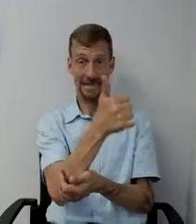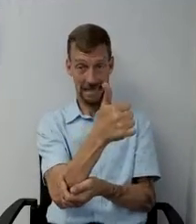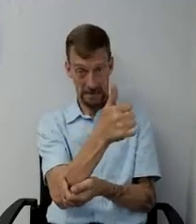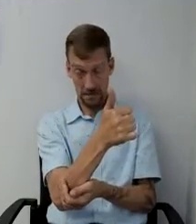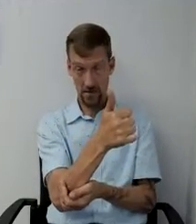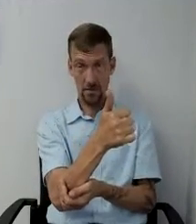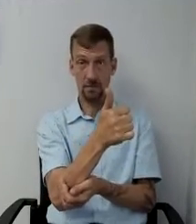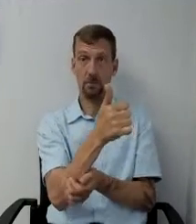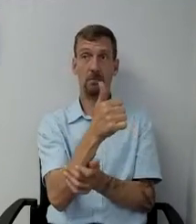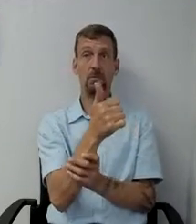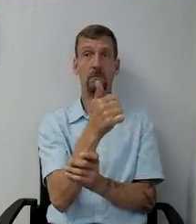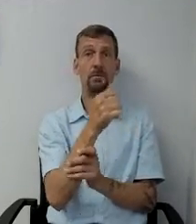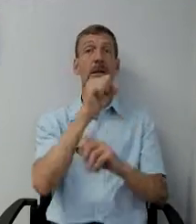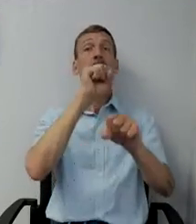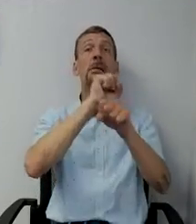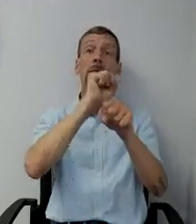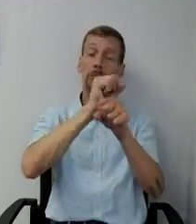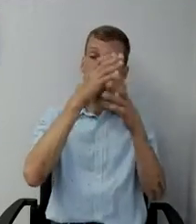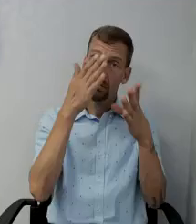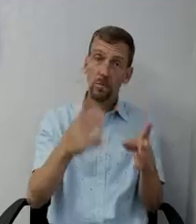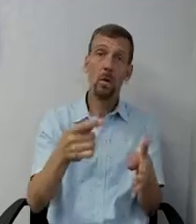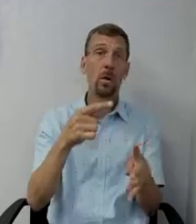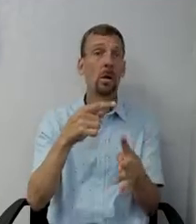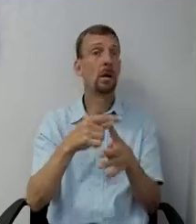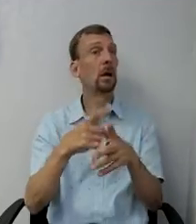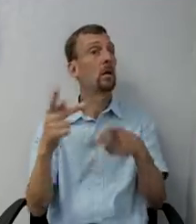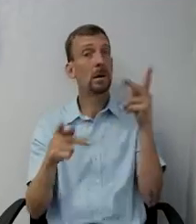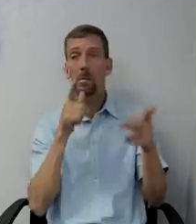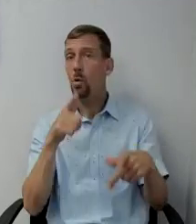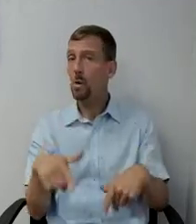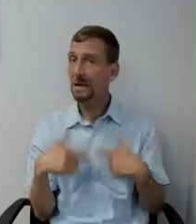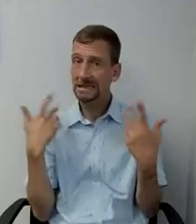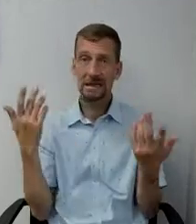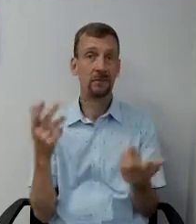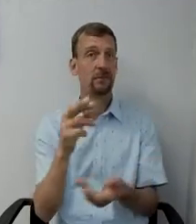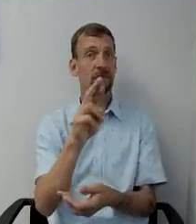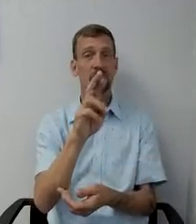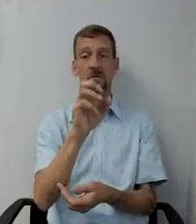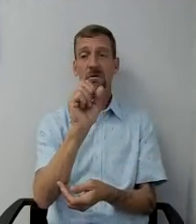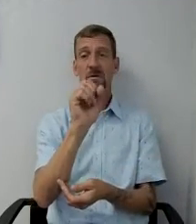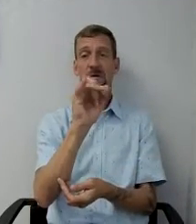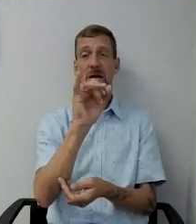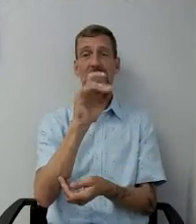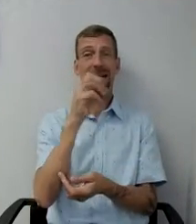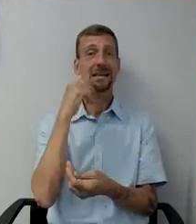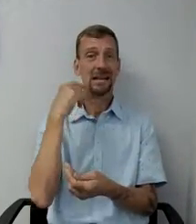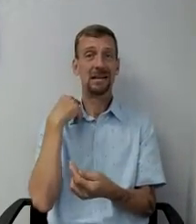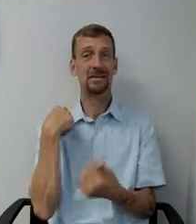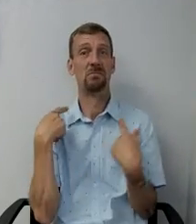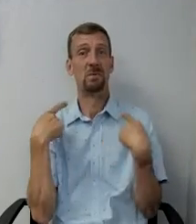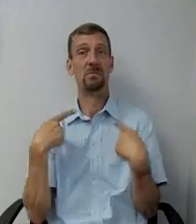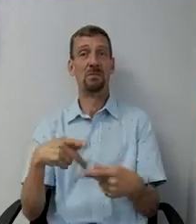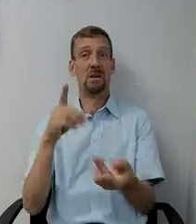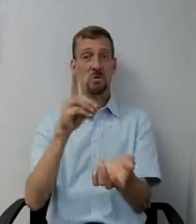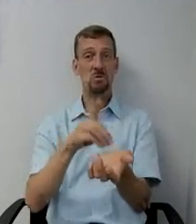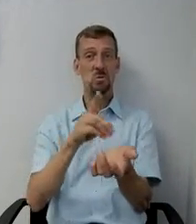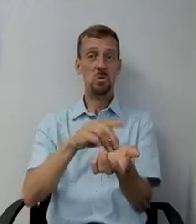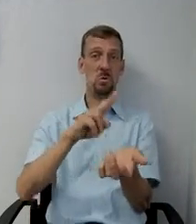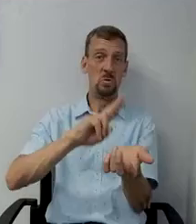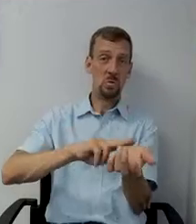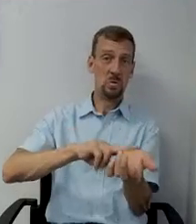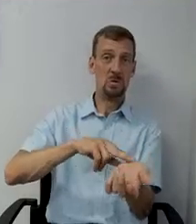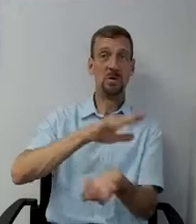1,910 employees, residents, physicians. So we have roughly